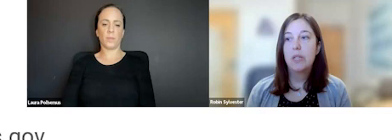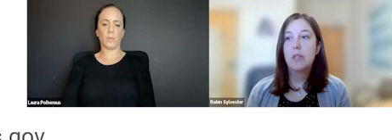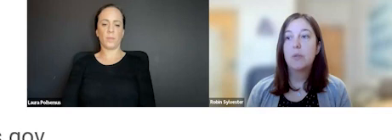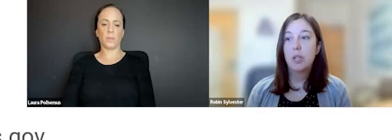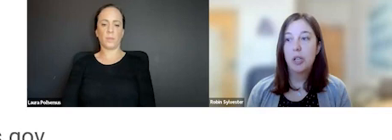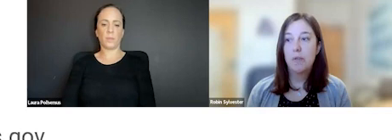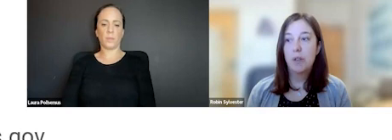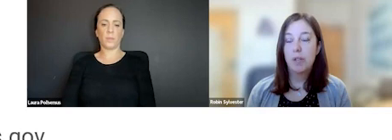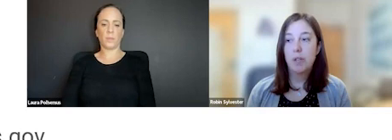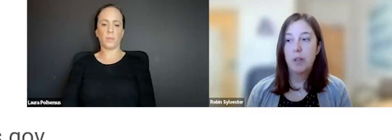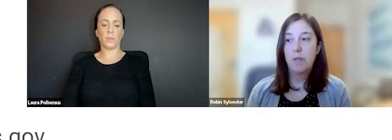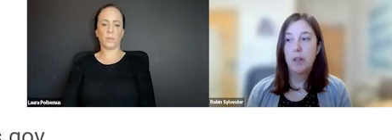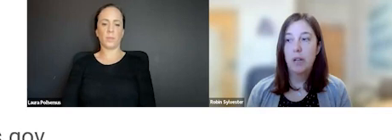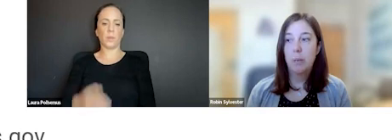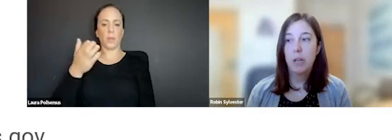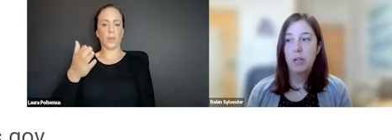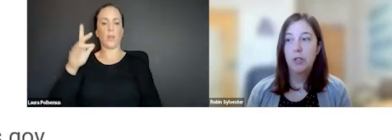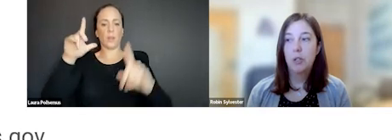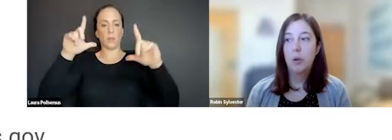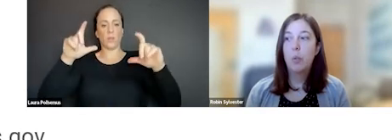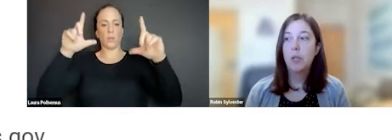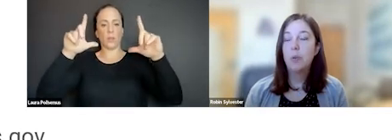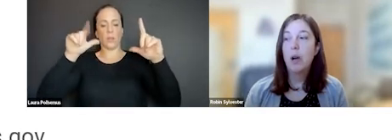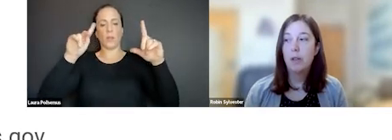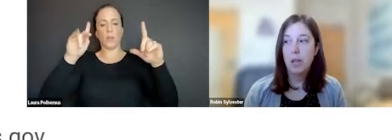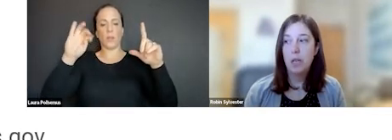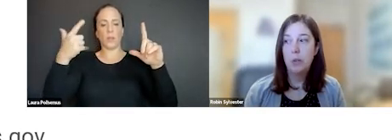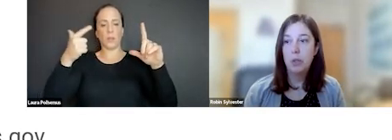So this is a screenshot of the grants.gov landing page.